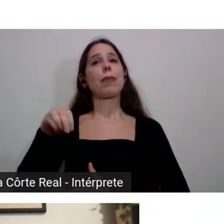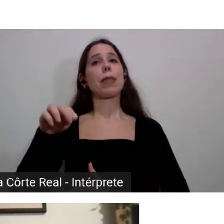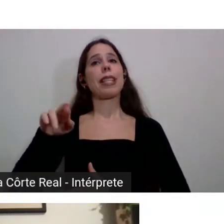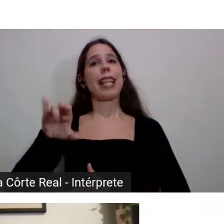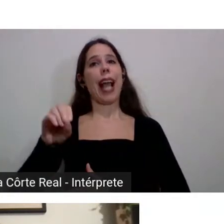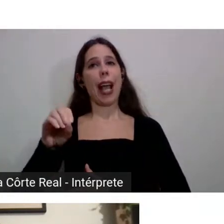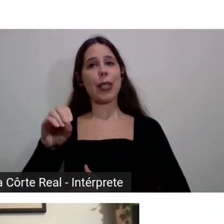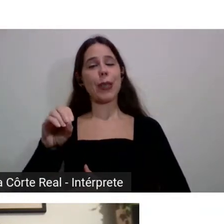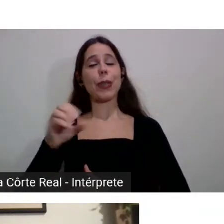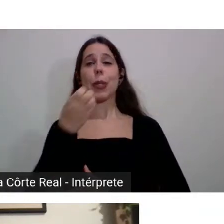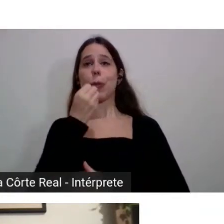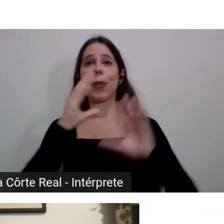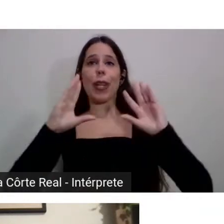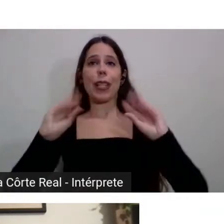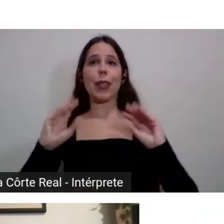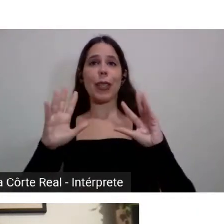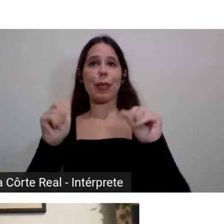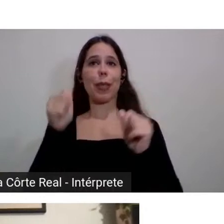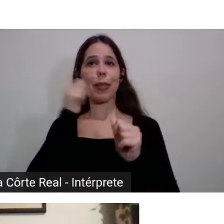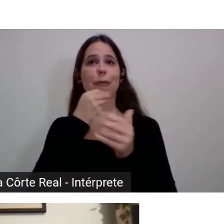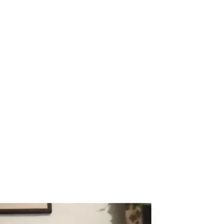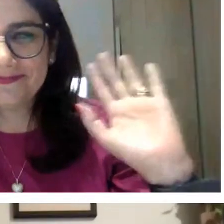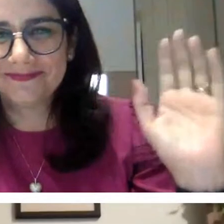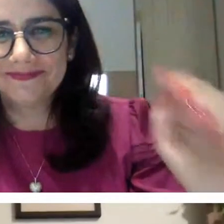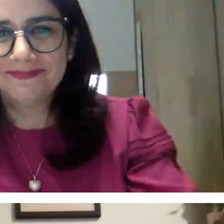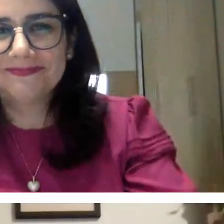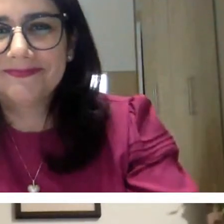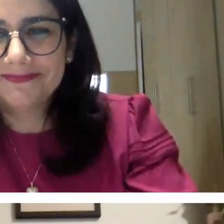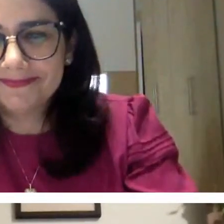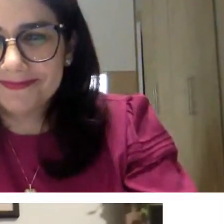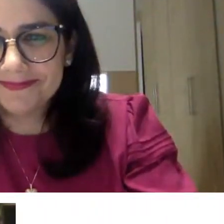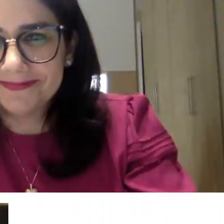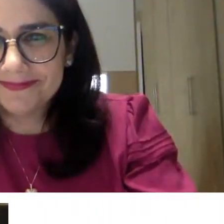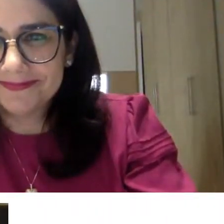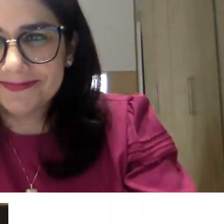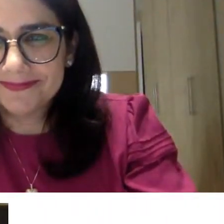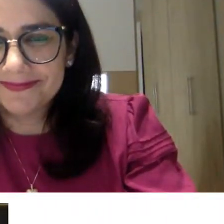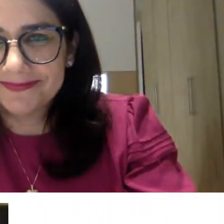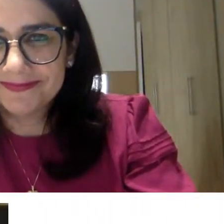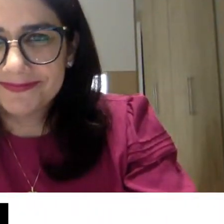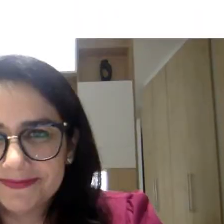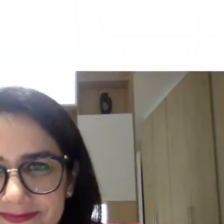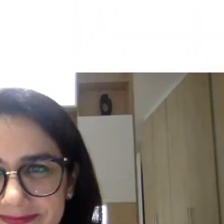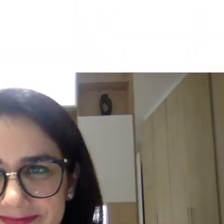a todas e todas. Thank you.